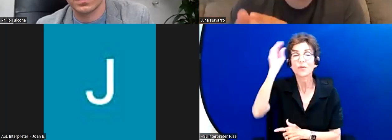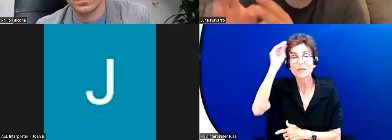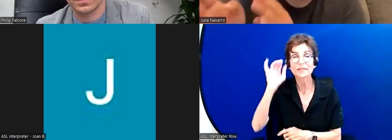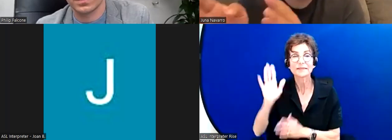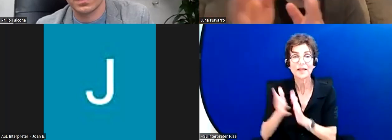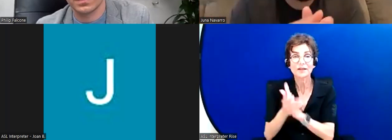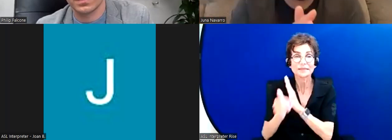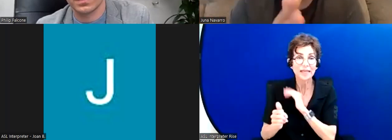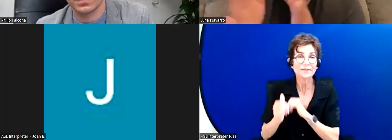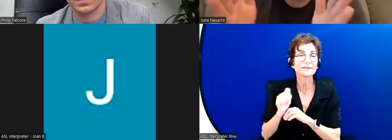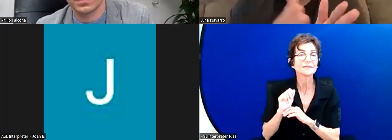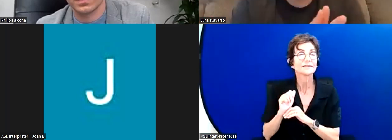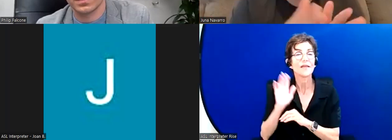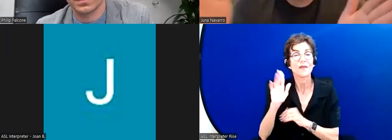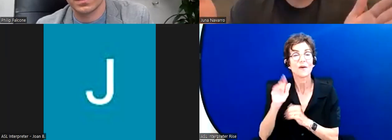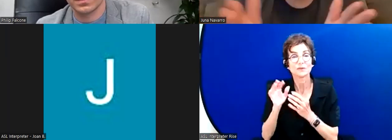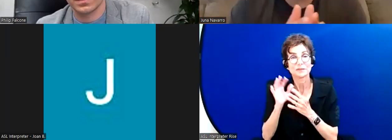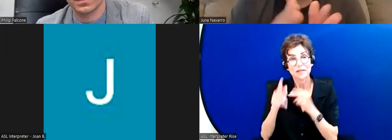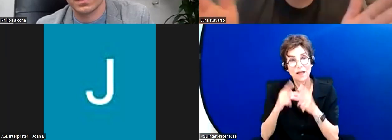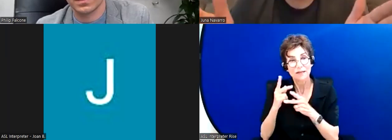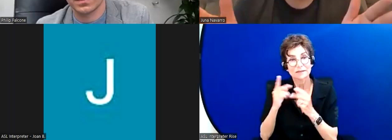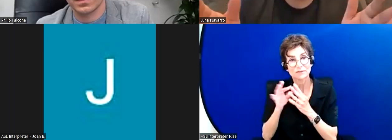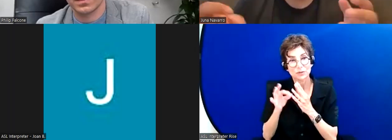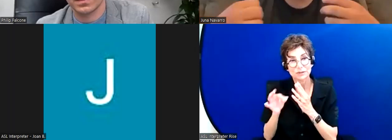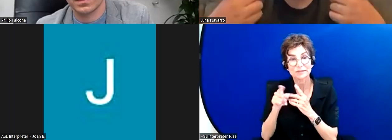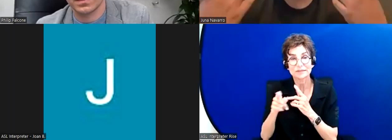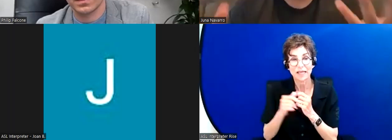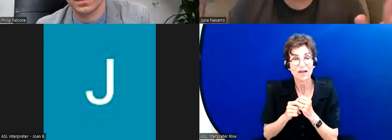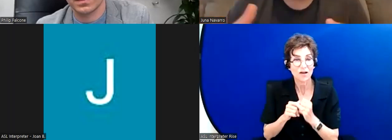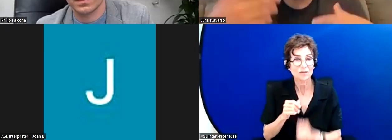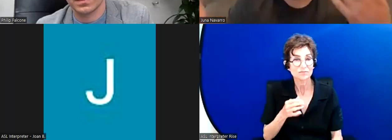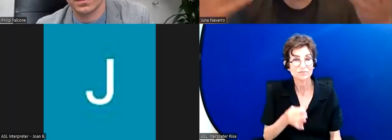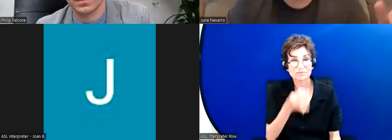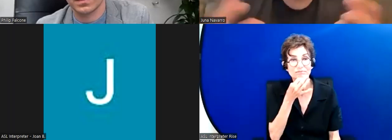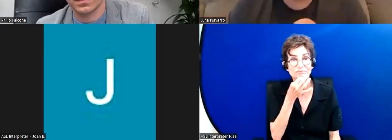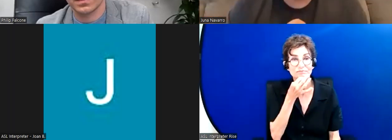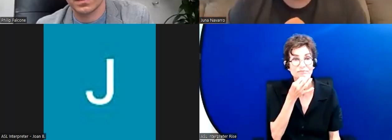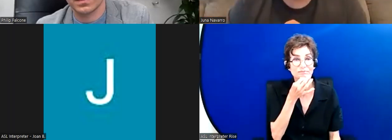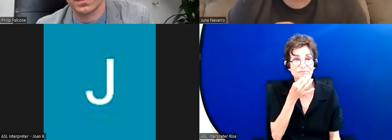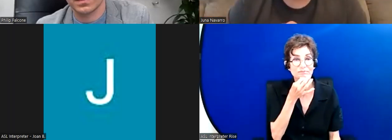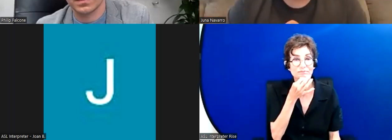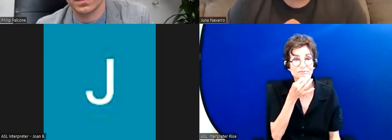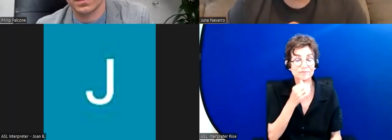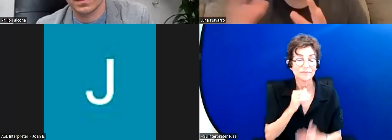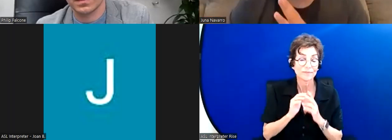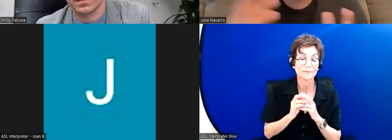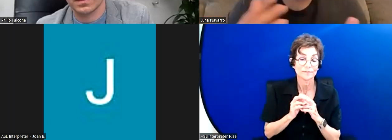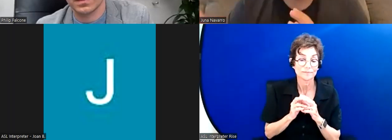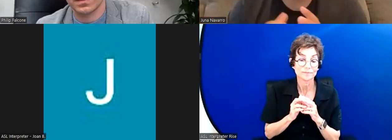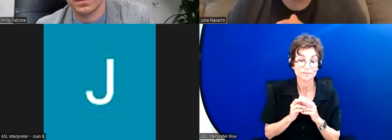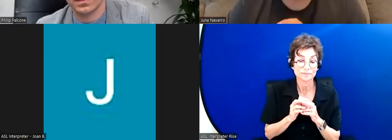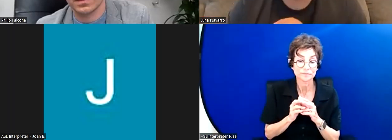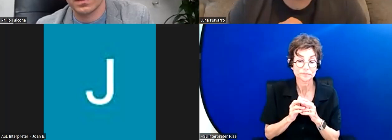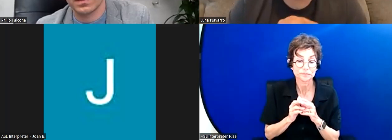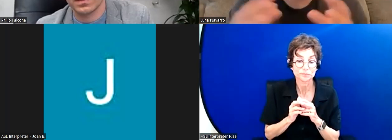the artist on those choices, because they're the ones that are the experts in the creative making or the image making. so yeah, so